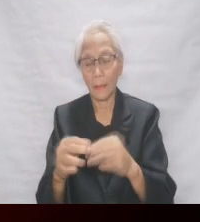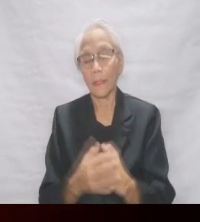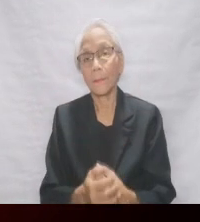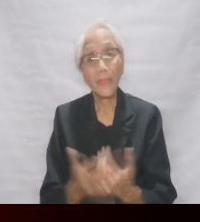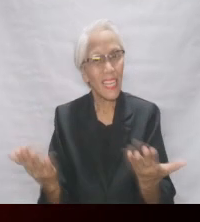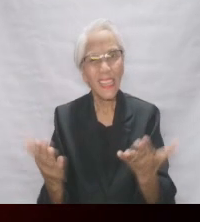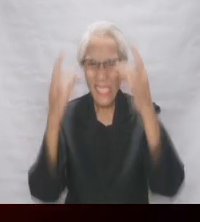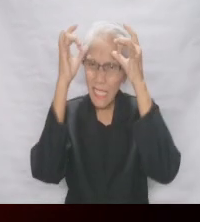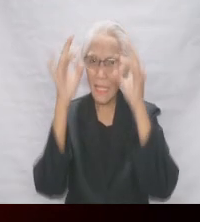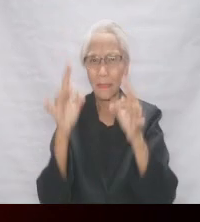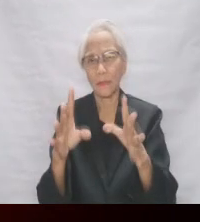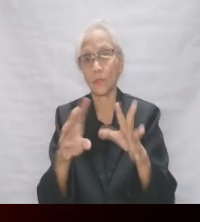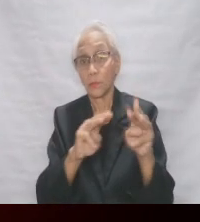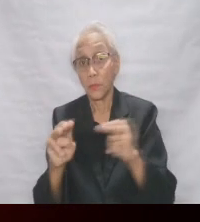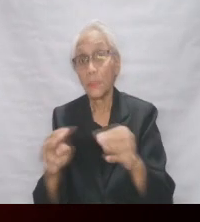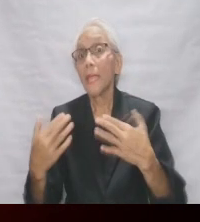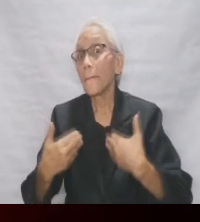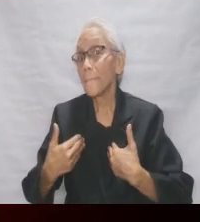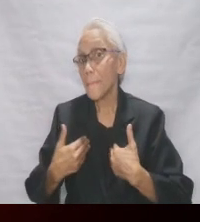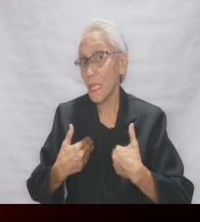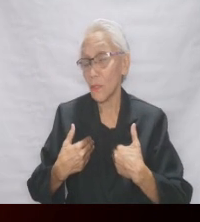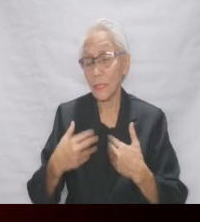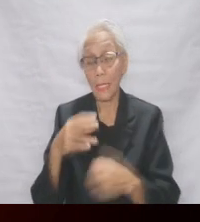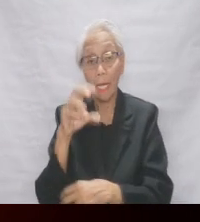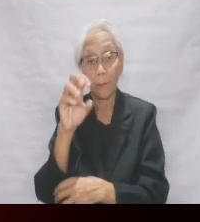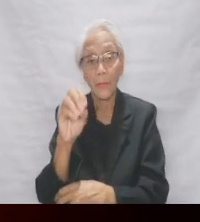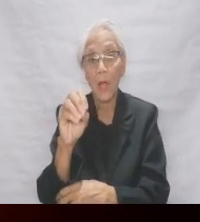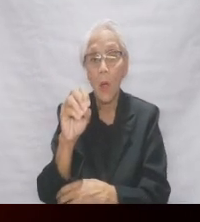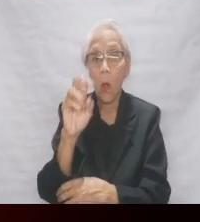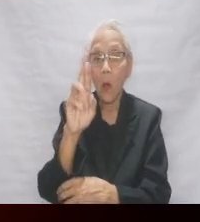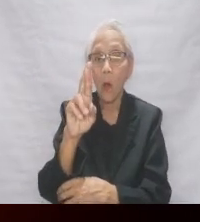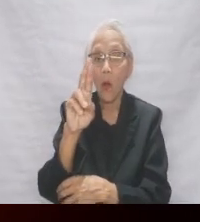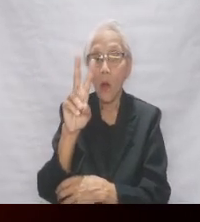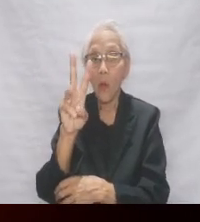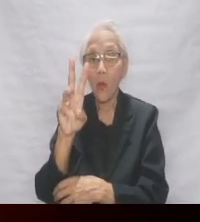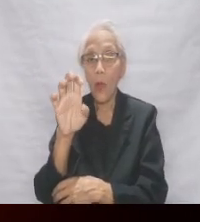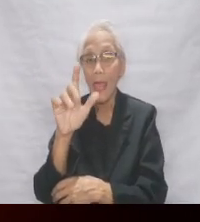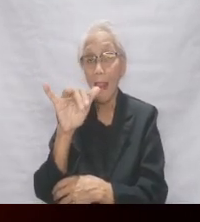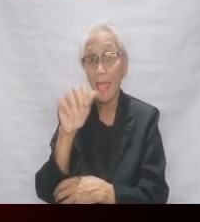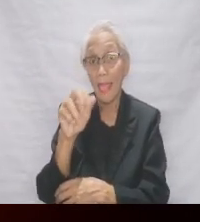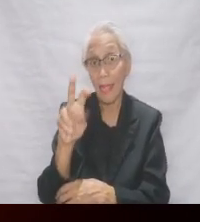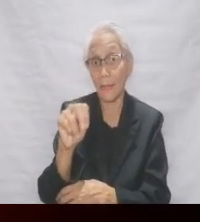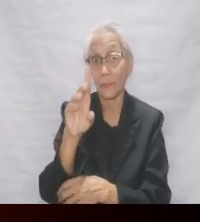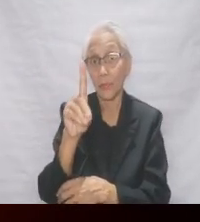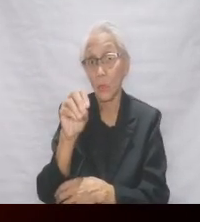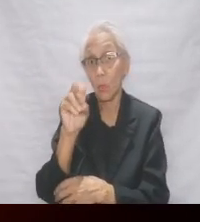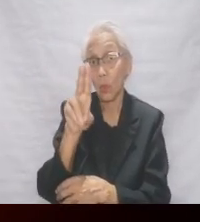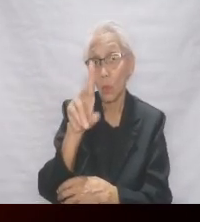itong mga dangerous movements ay merong pinatutupad na Orwellian doublethink o